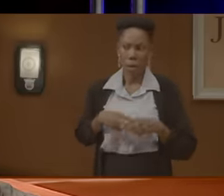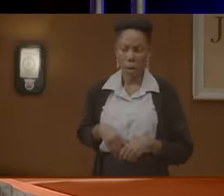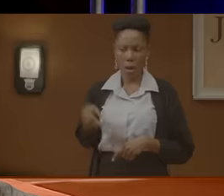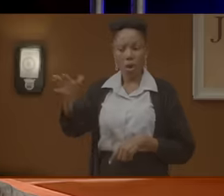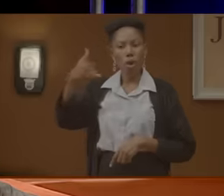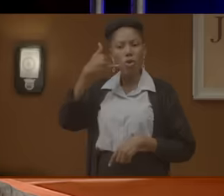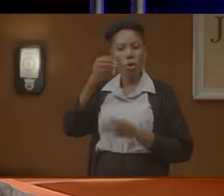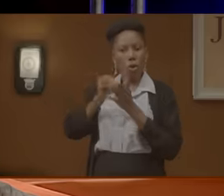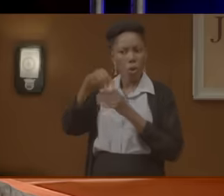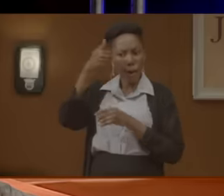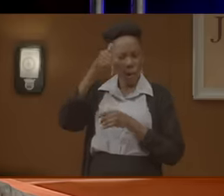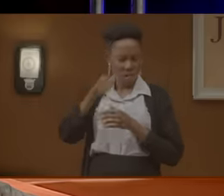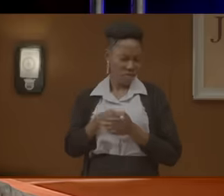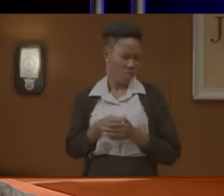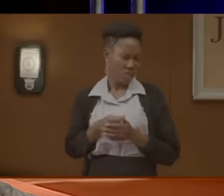anybody.